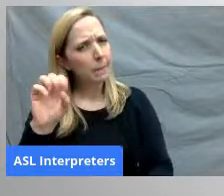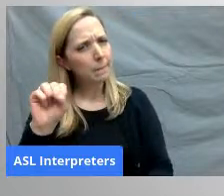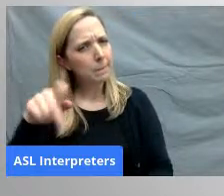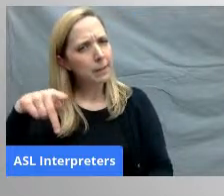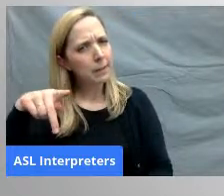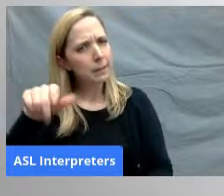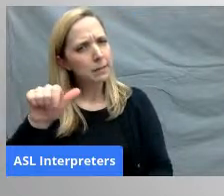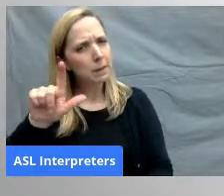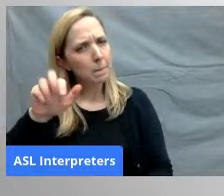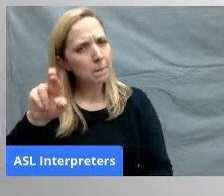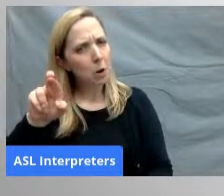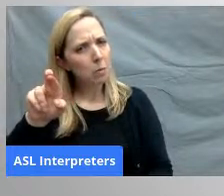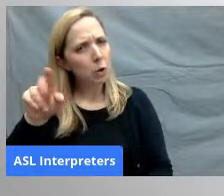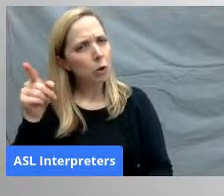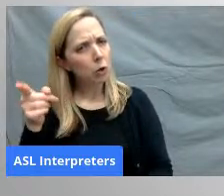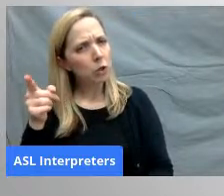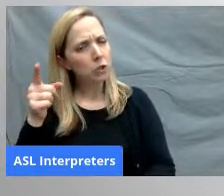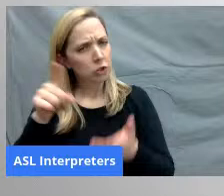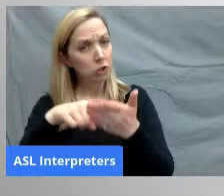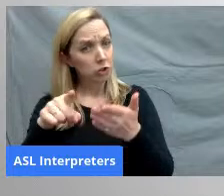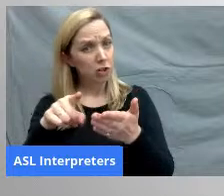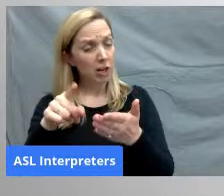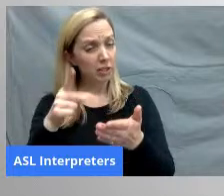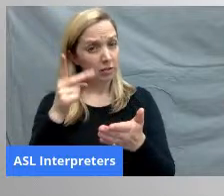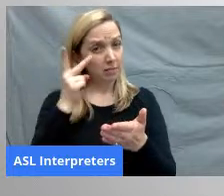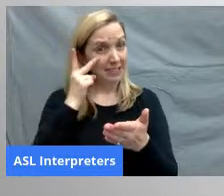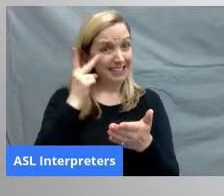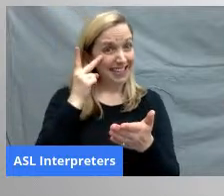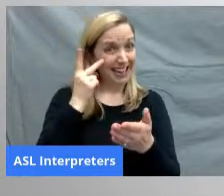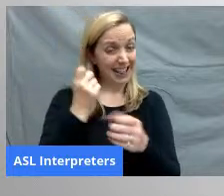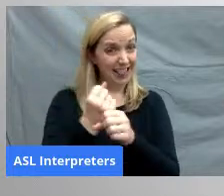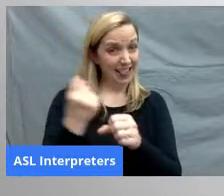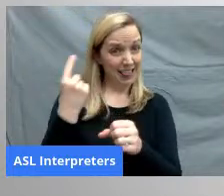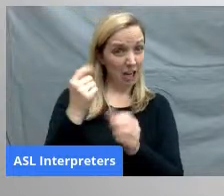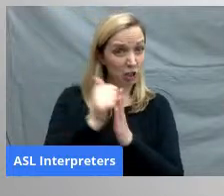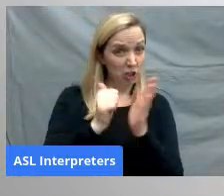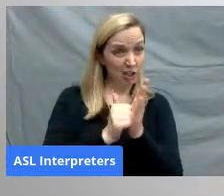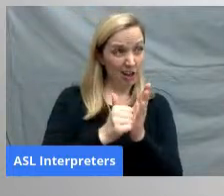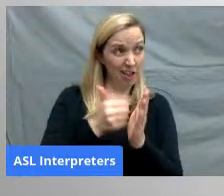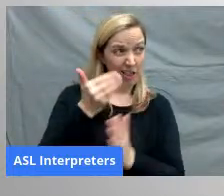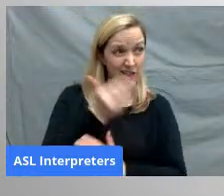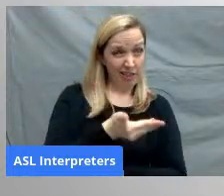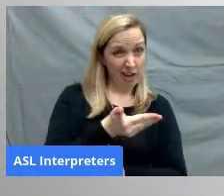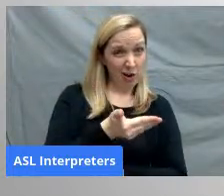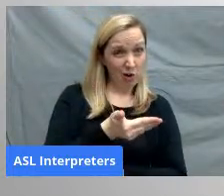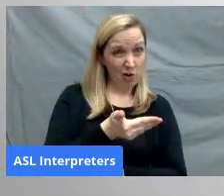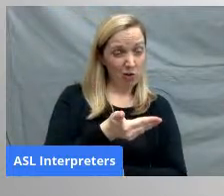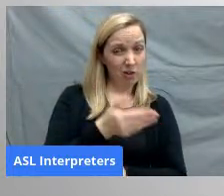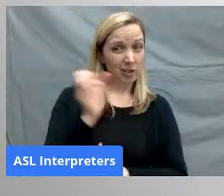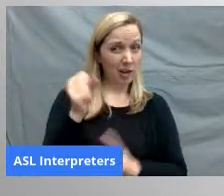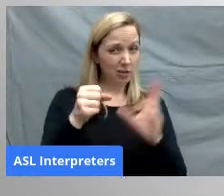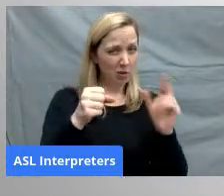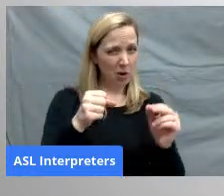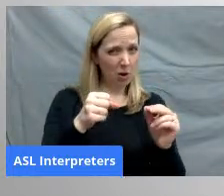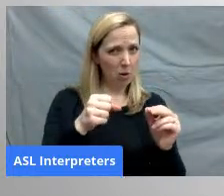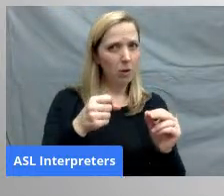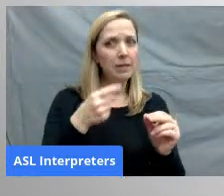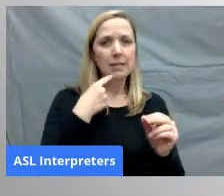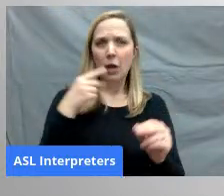see if it was on our agenda from last year, maybe the year before last, that we did not.